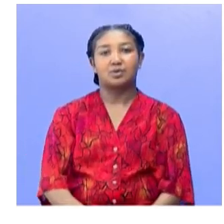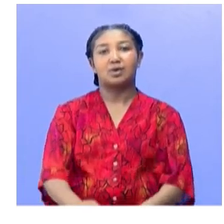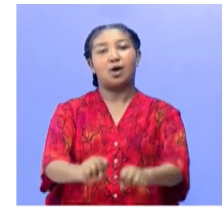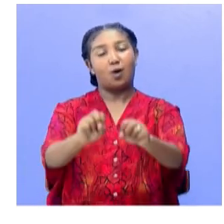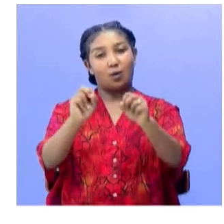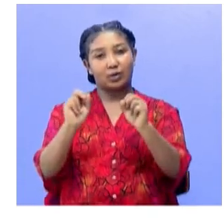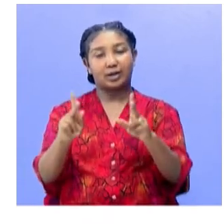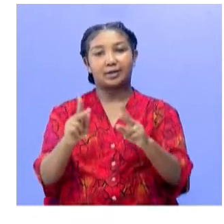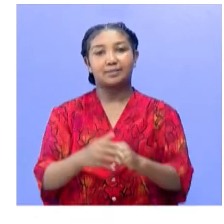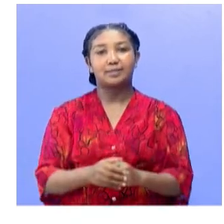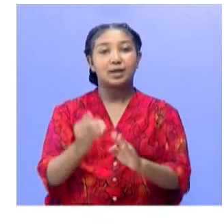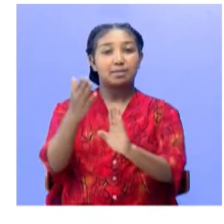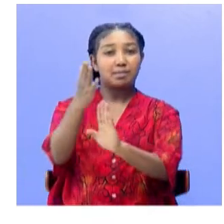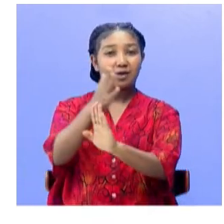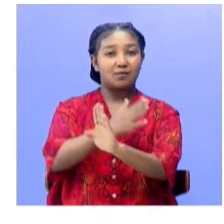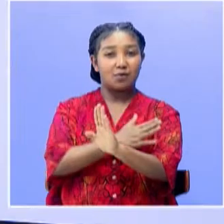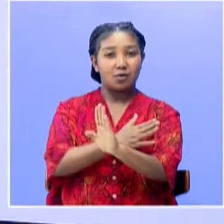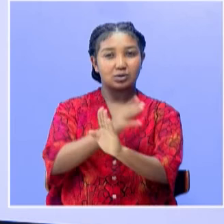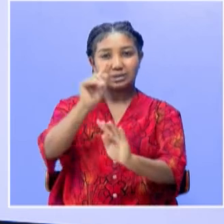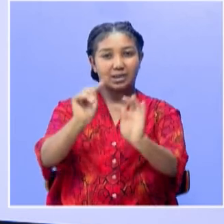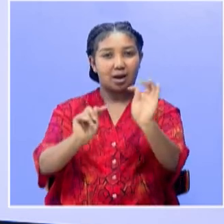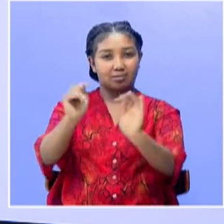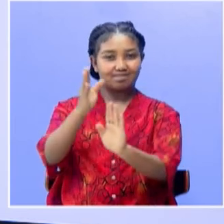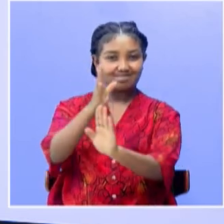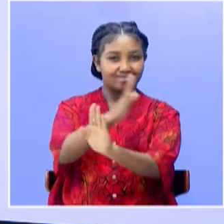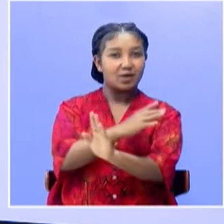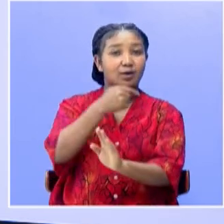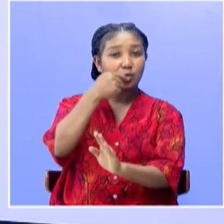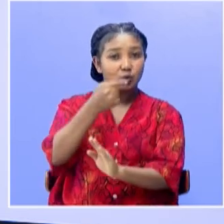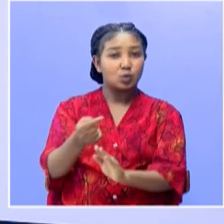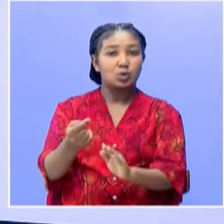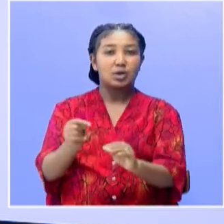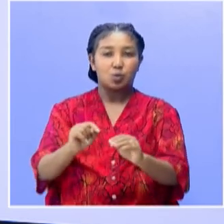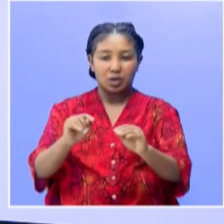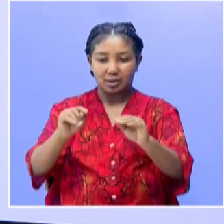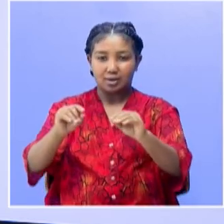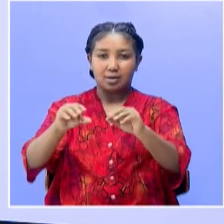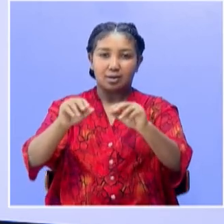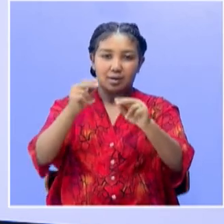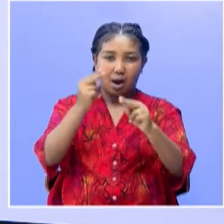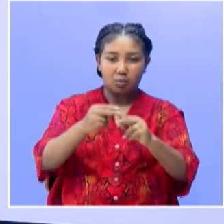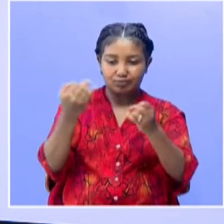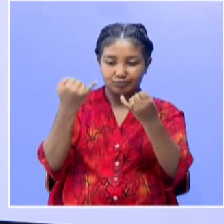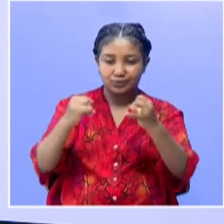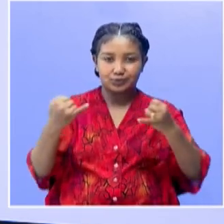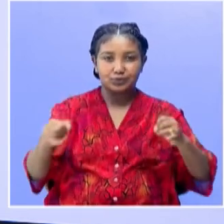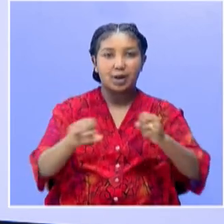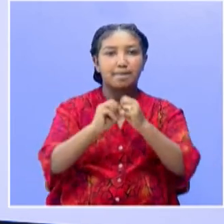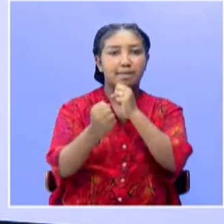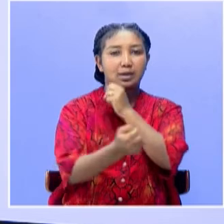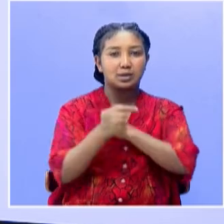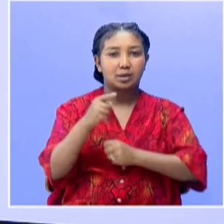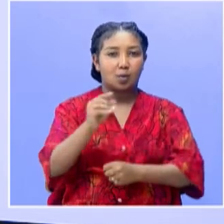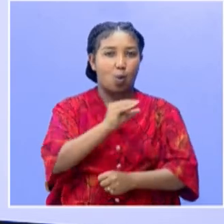Okay. Before we come to the story, I told you that we categorize nouns or names based on